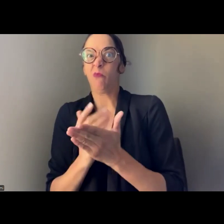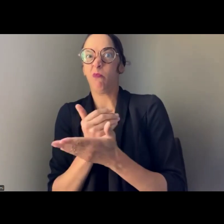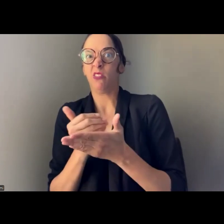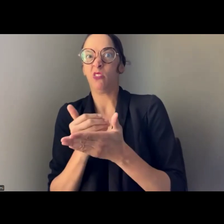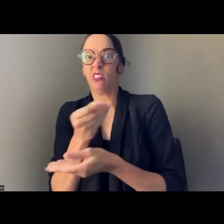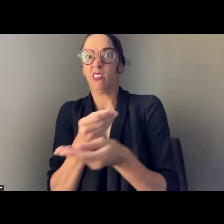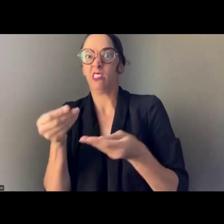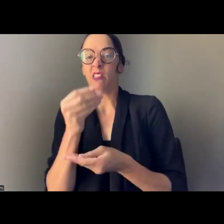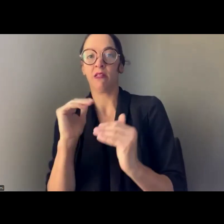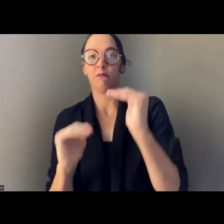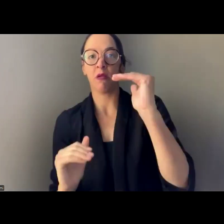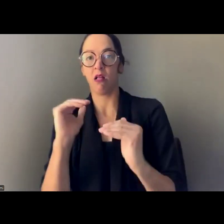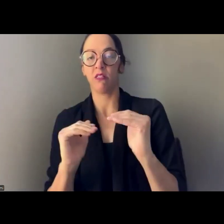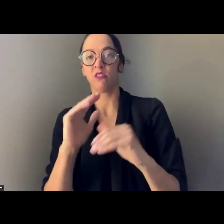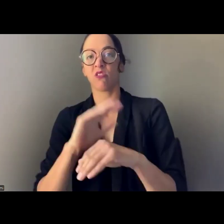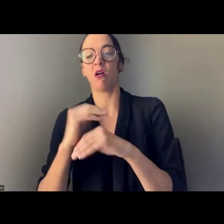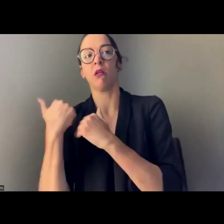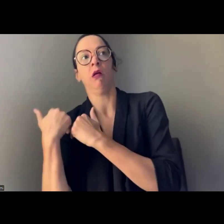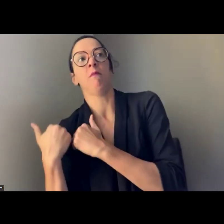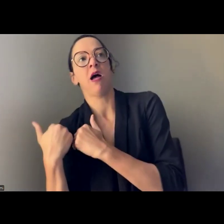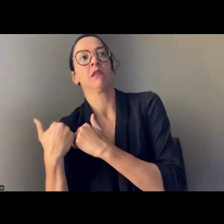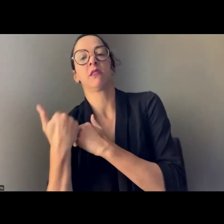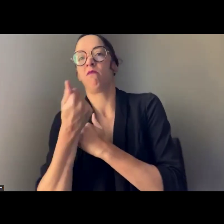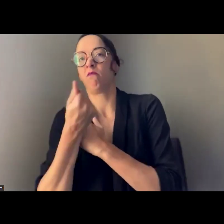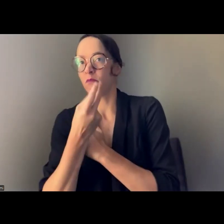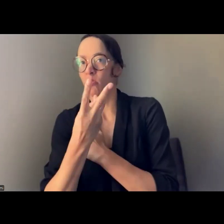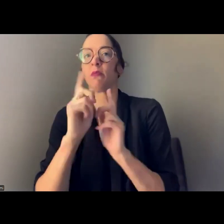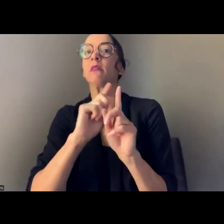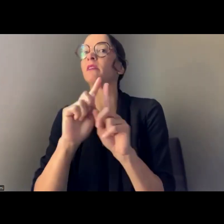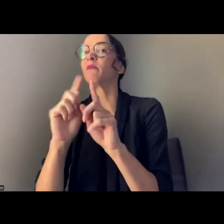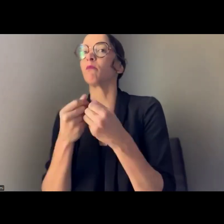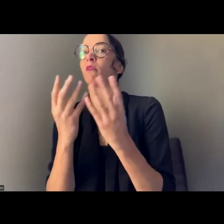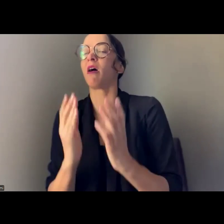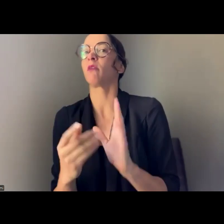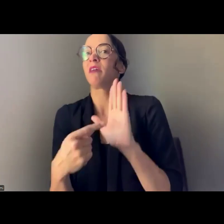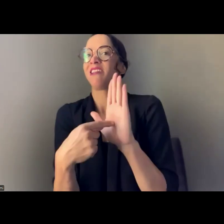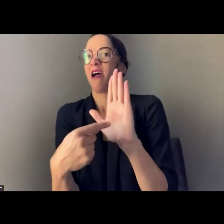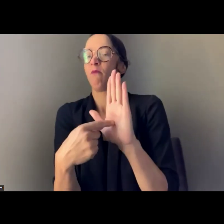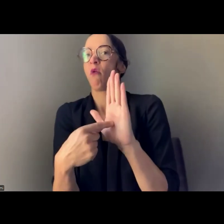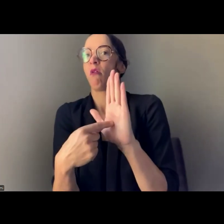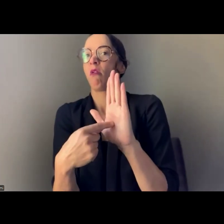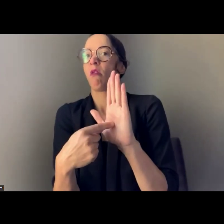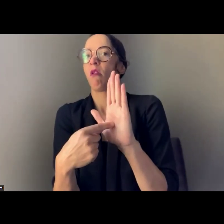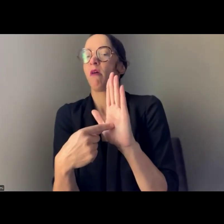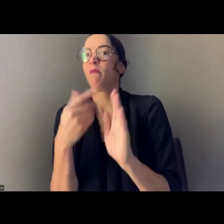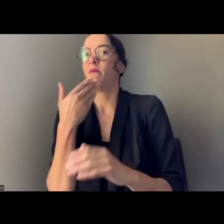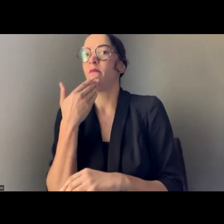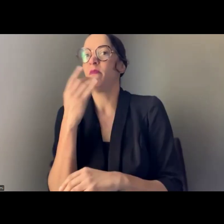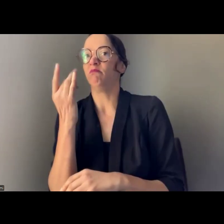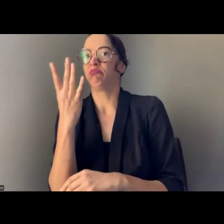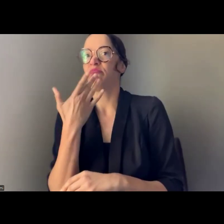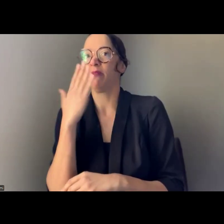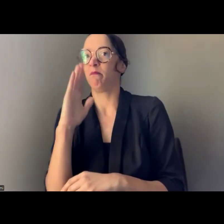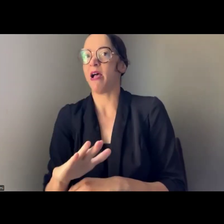to give you an example of how bad it is, we just received $1.5 million check